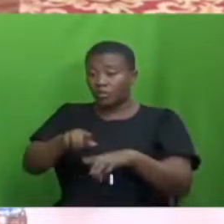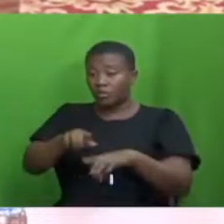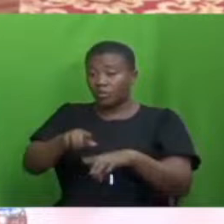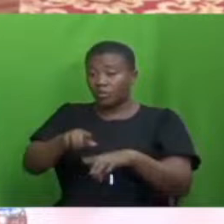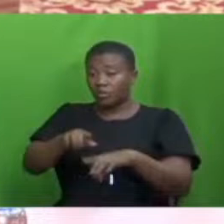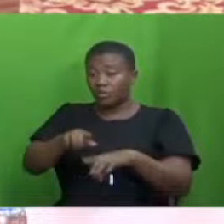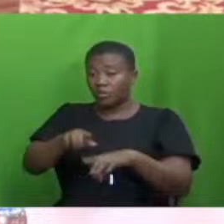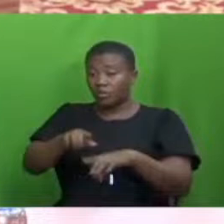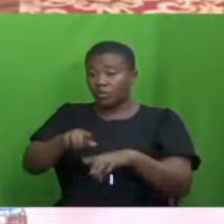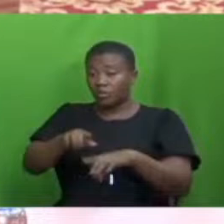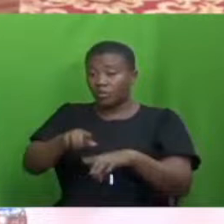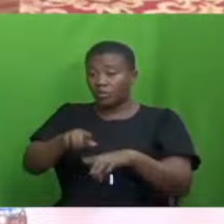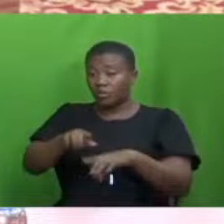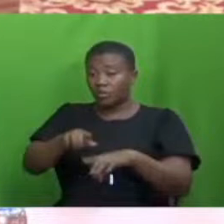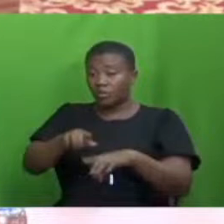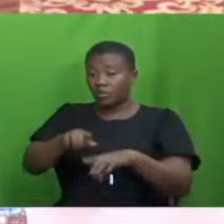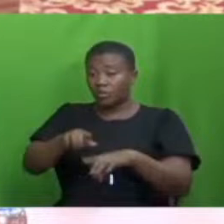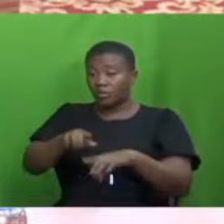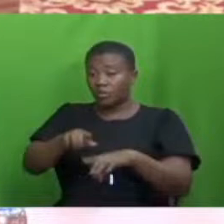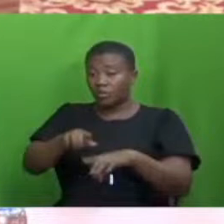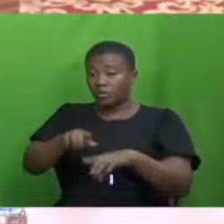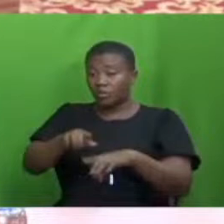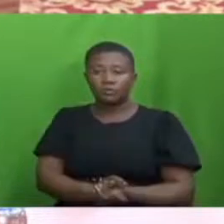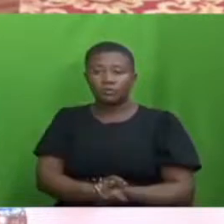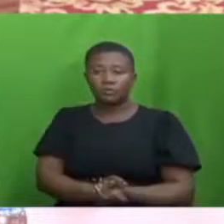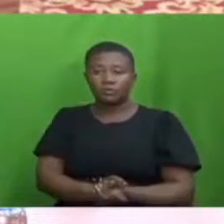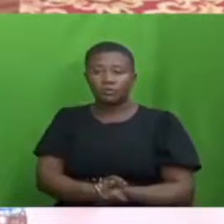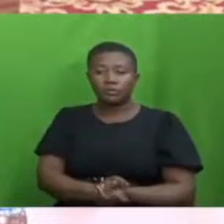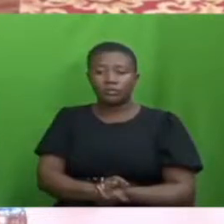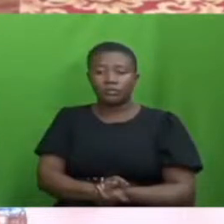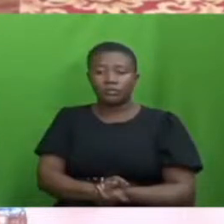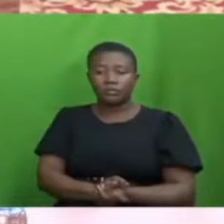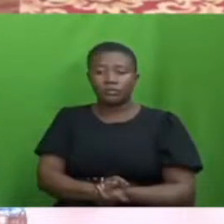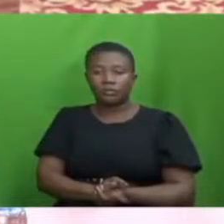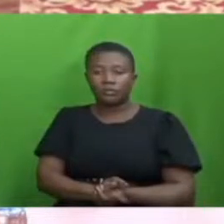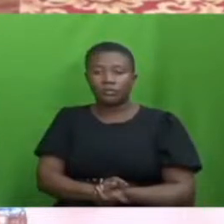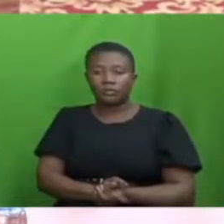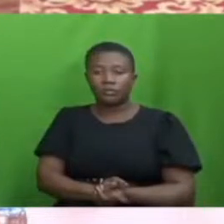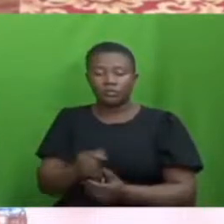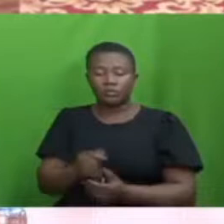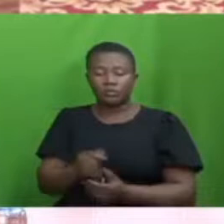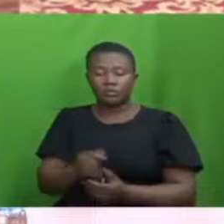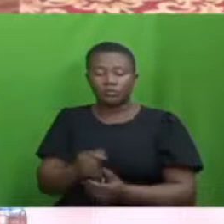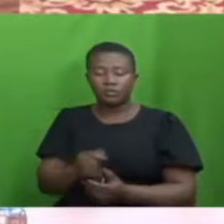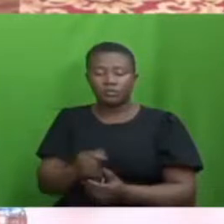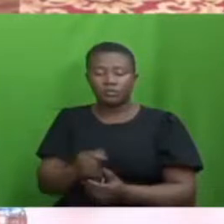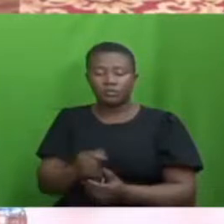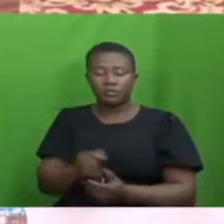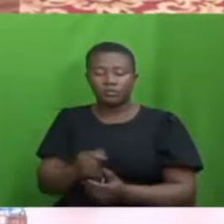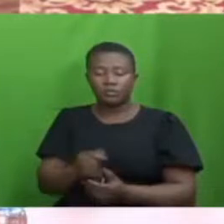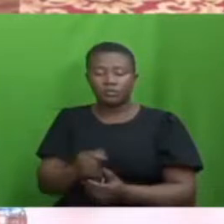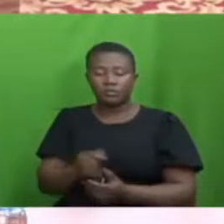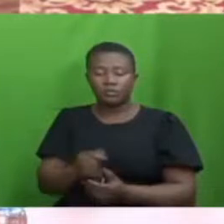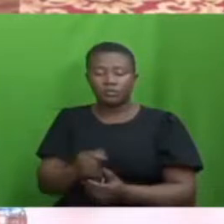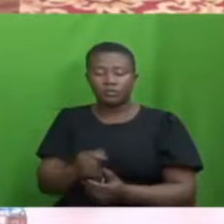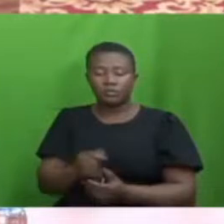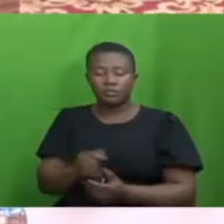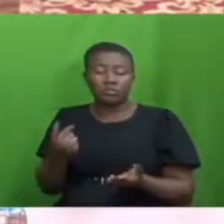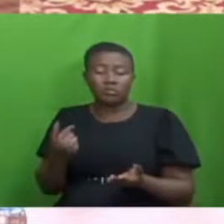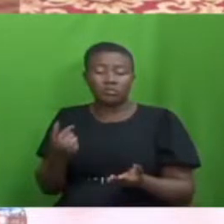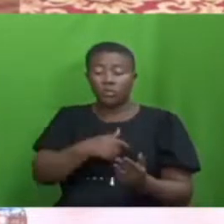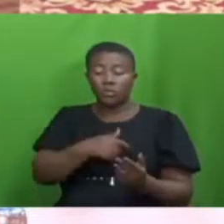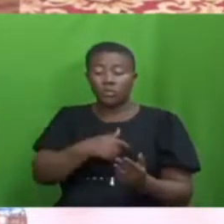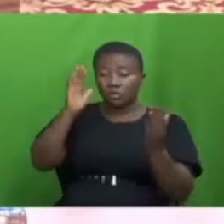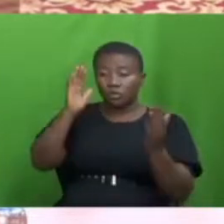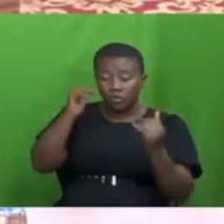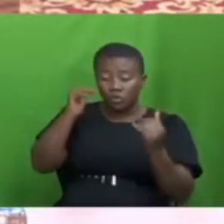turned the corner. Turned the corner, Mr. Speaker. We have avoided the unimaginable, but what could have been so